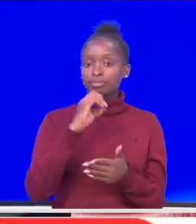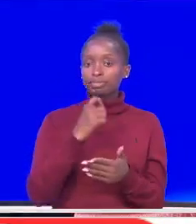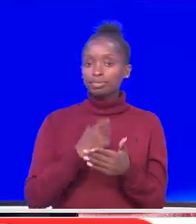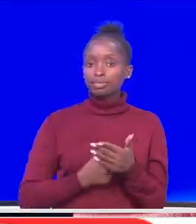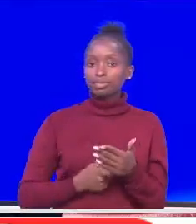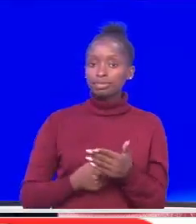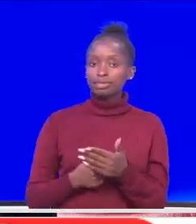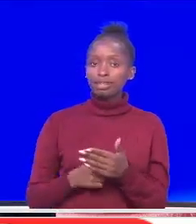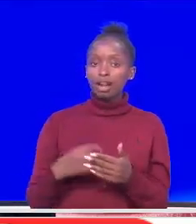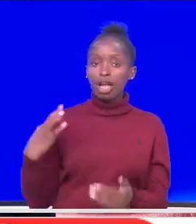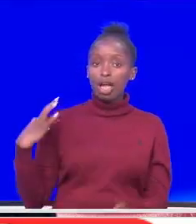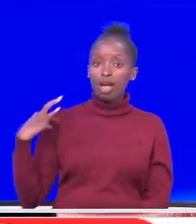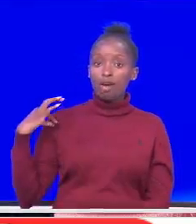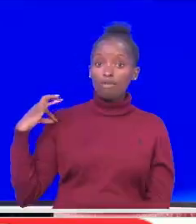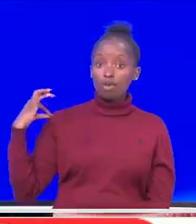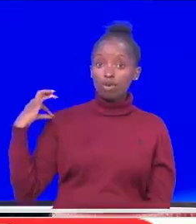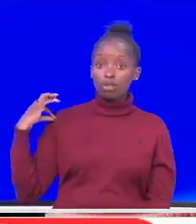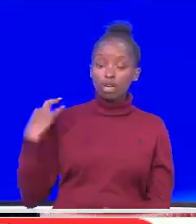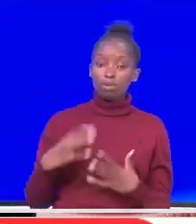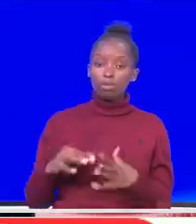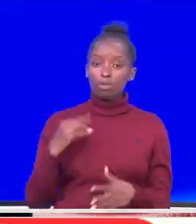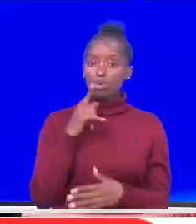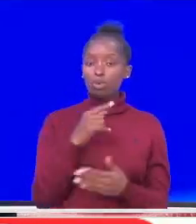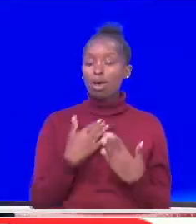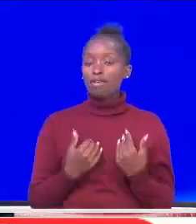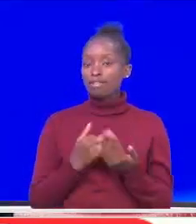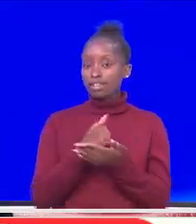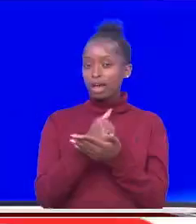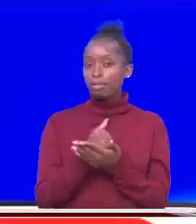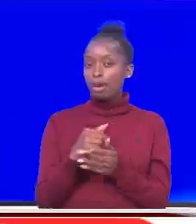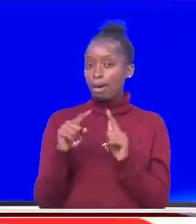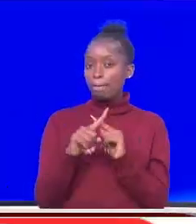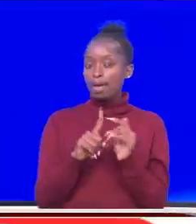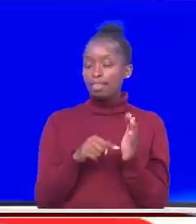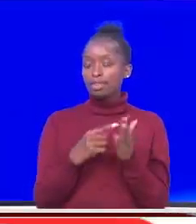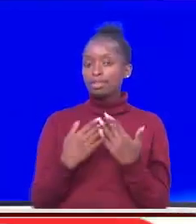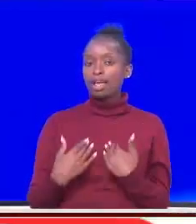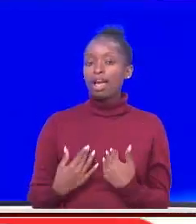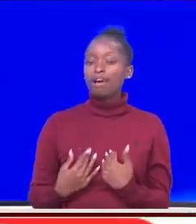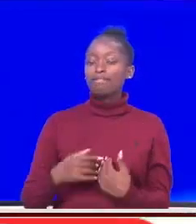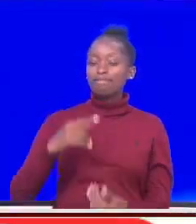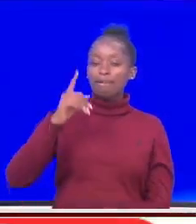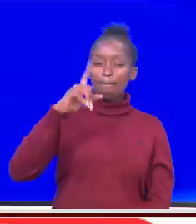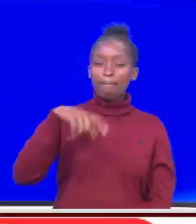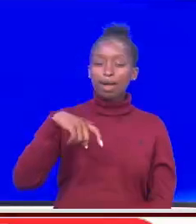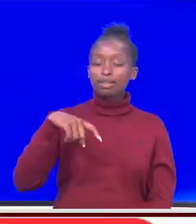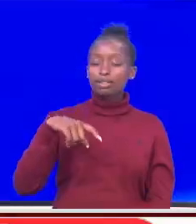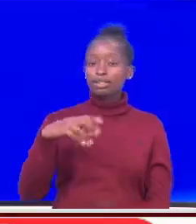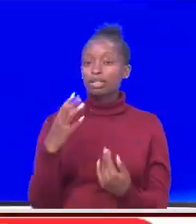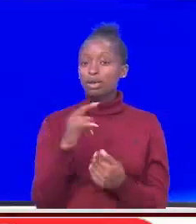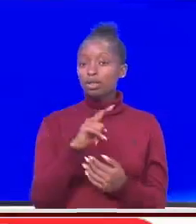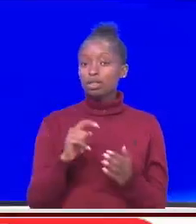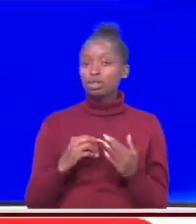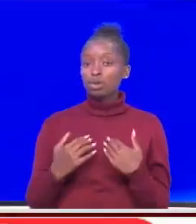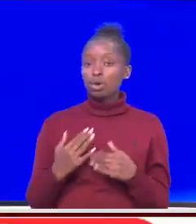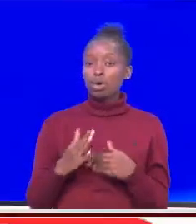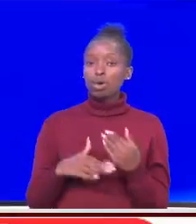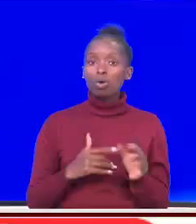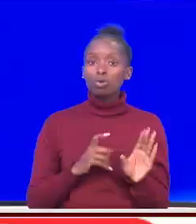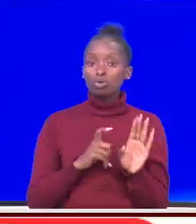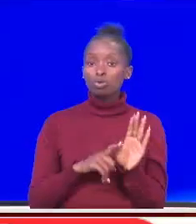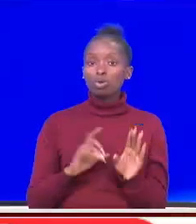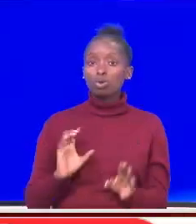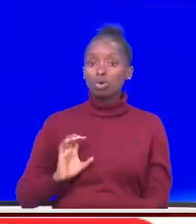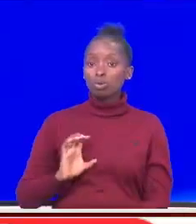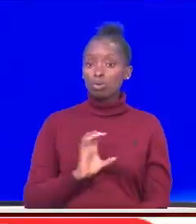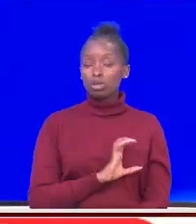For people who are employed, unfortunately, this levy is mandatory. Also in the views presented to the Joint Committee, issues to do with